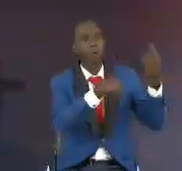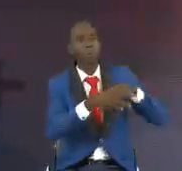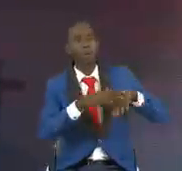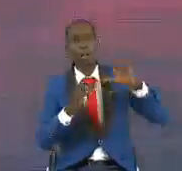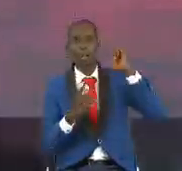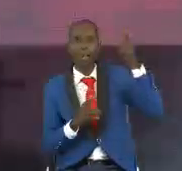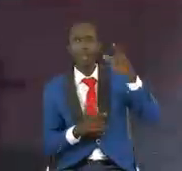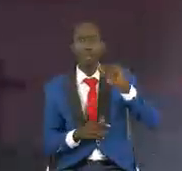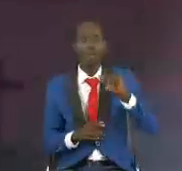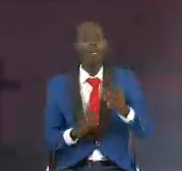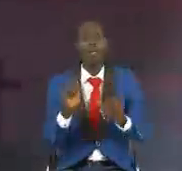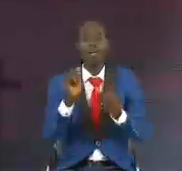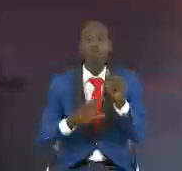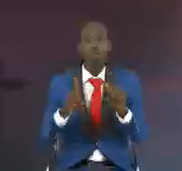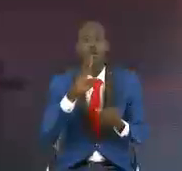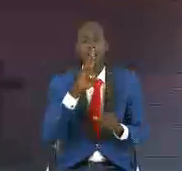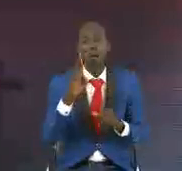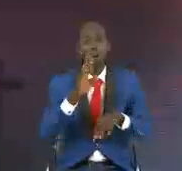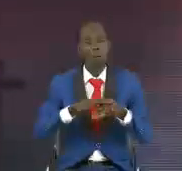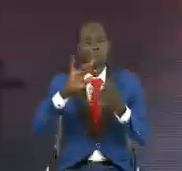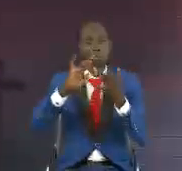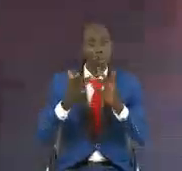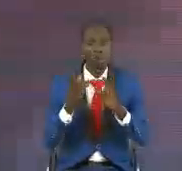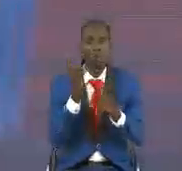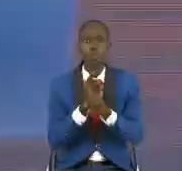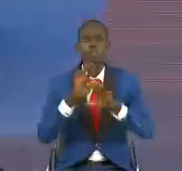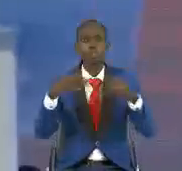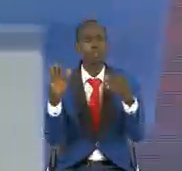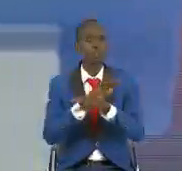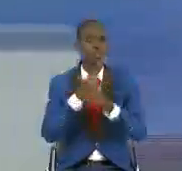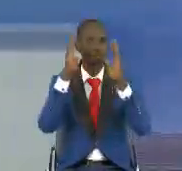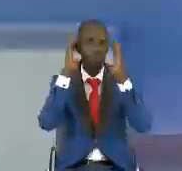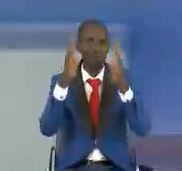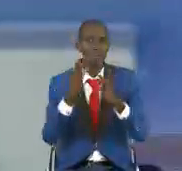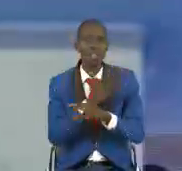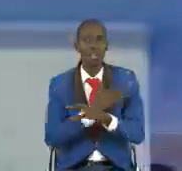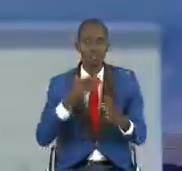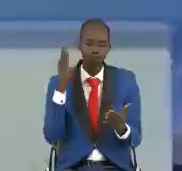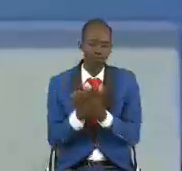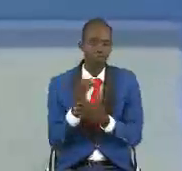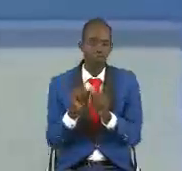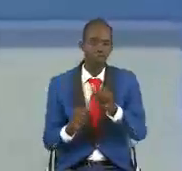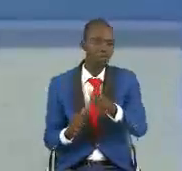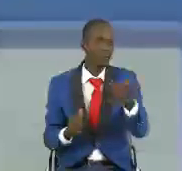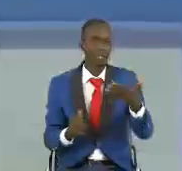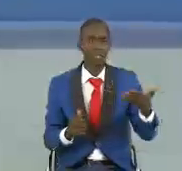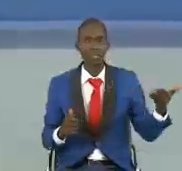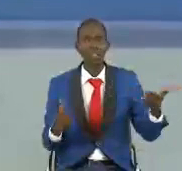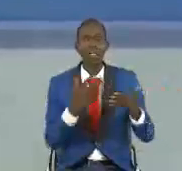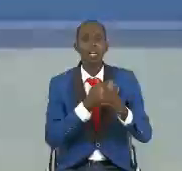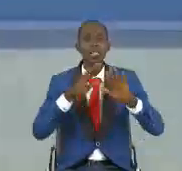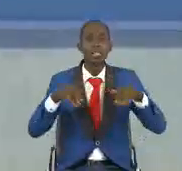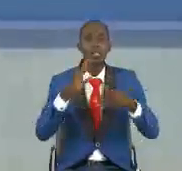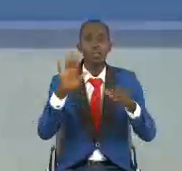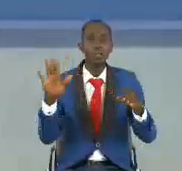are, online, just pay attention now and stop every other thing and give yourself to this. There